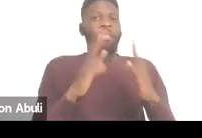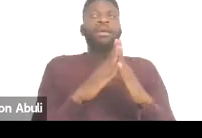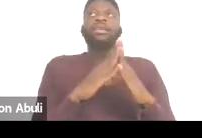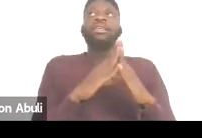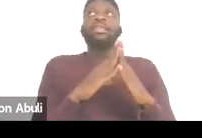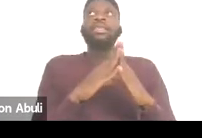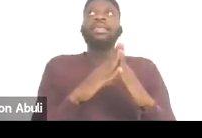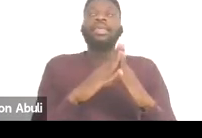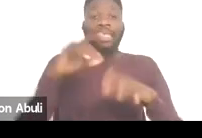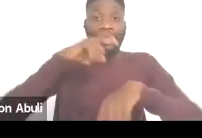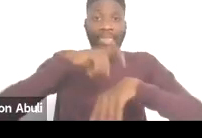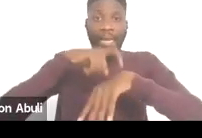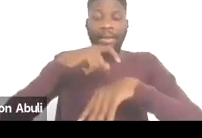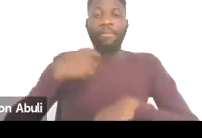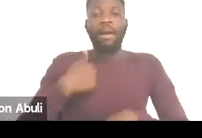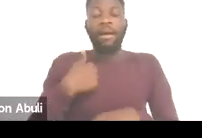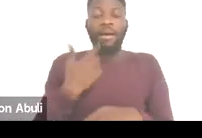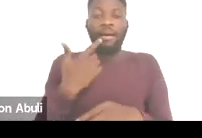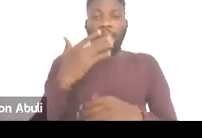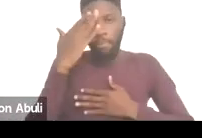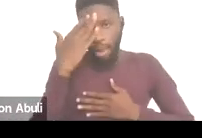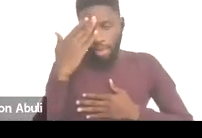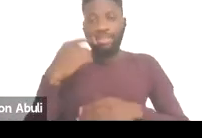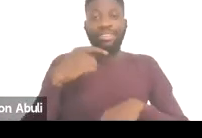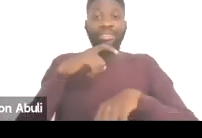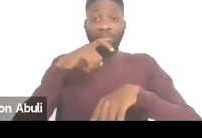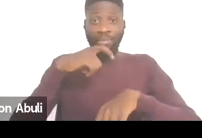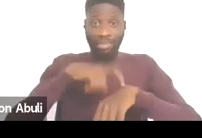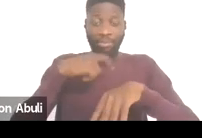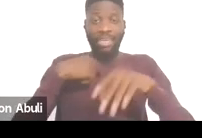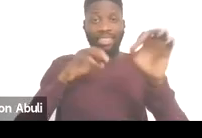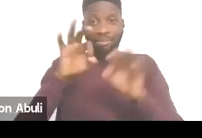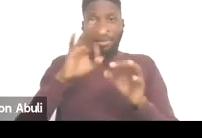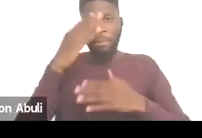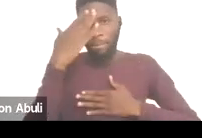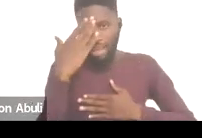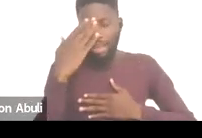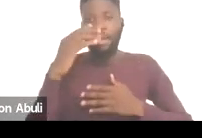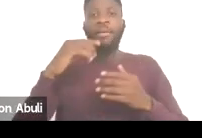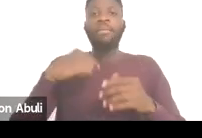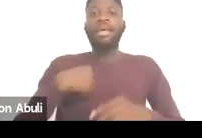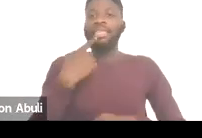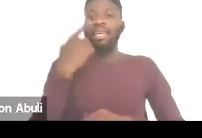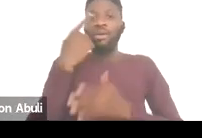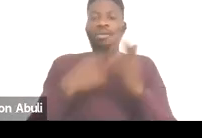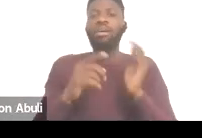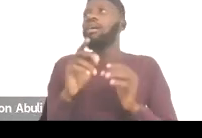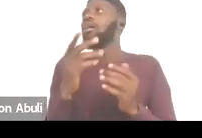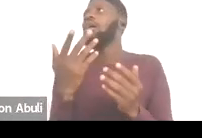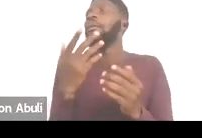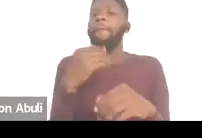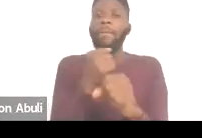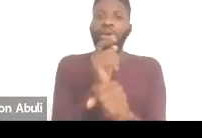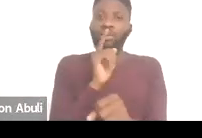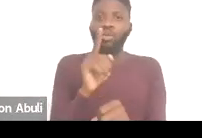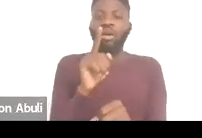When I'm polite, when I talk about being polite, I ask that you ensure you're